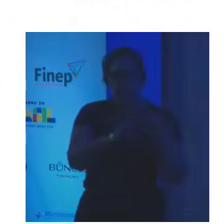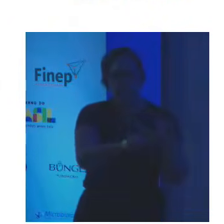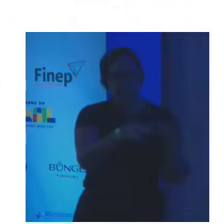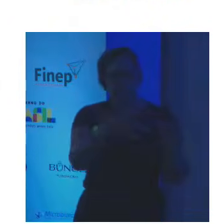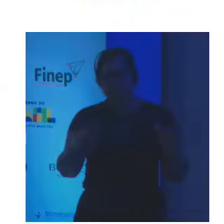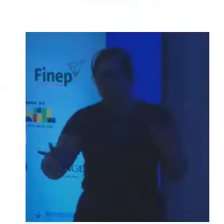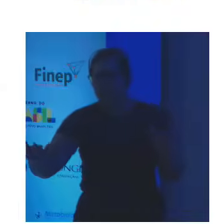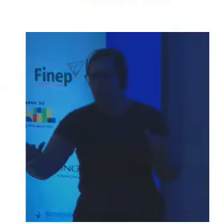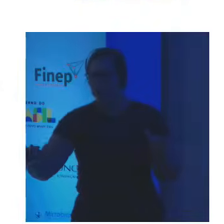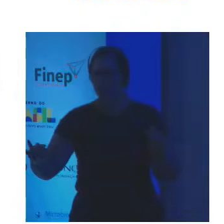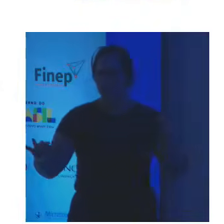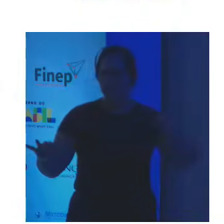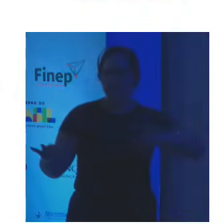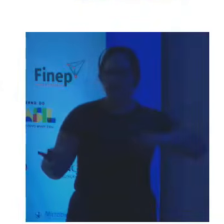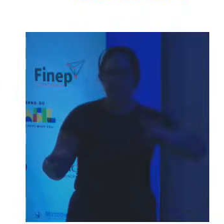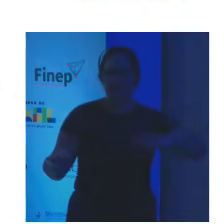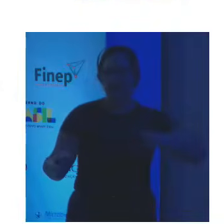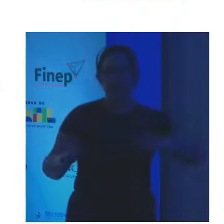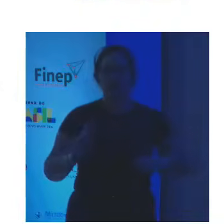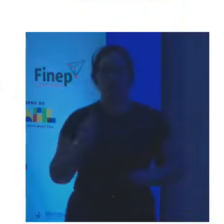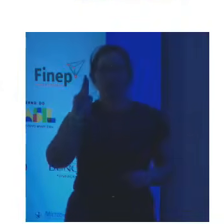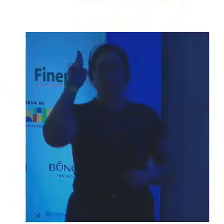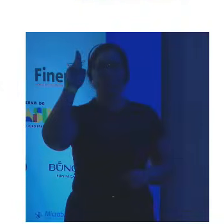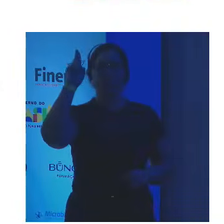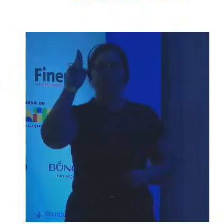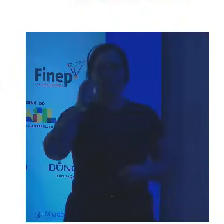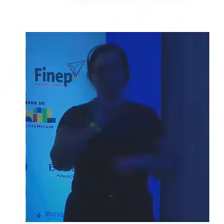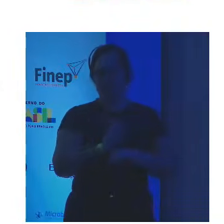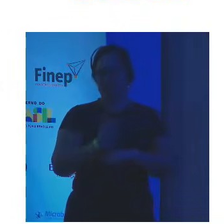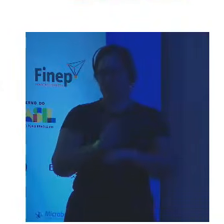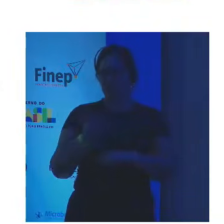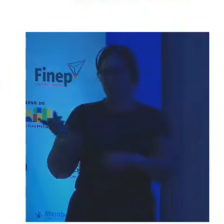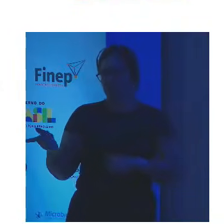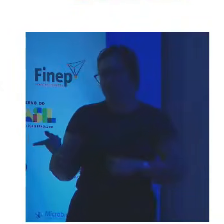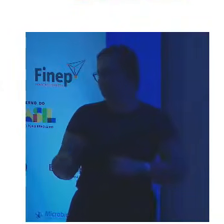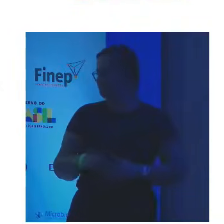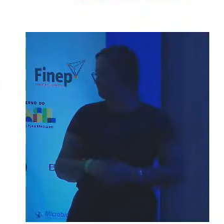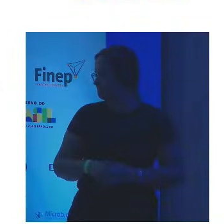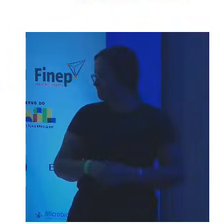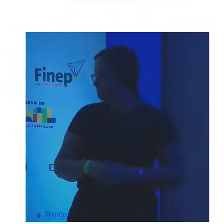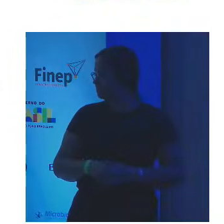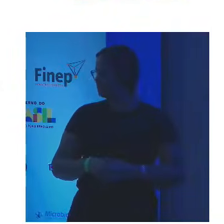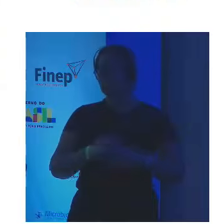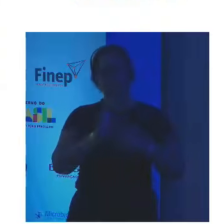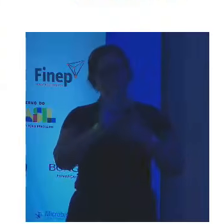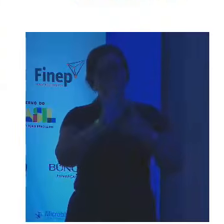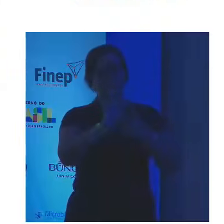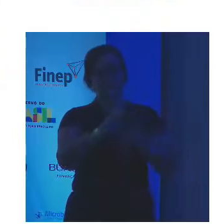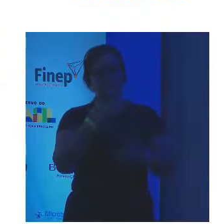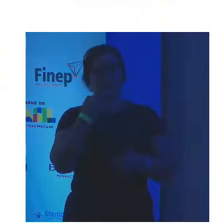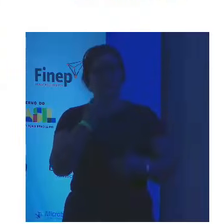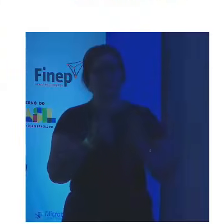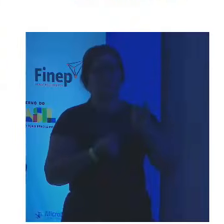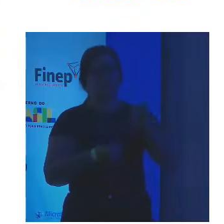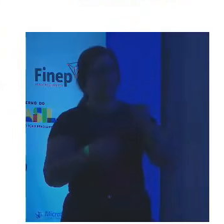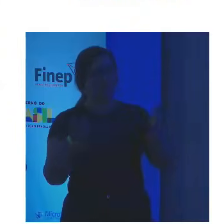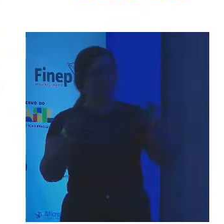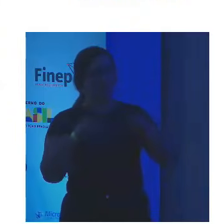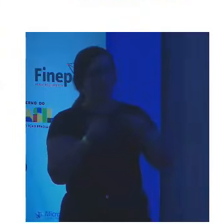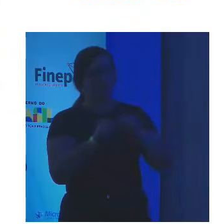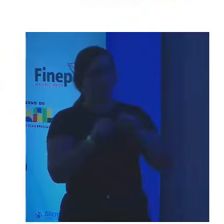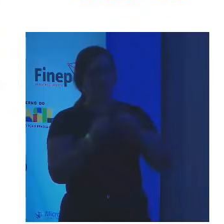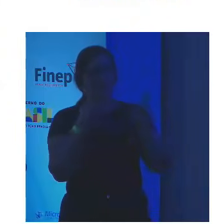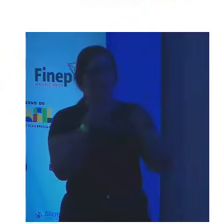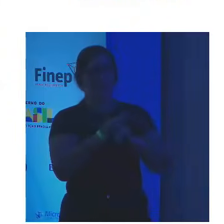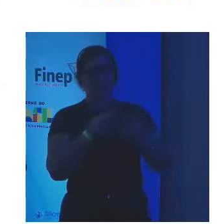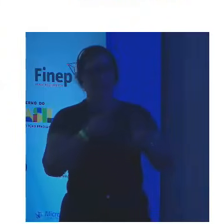Madam and Mr. Head of States, this is burning, so maybe if you could do something, it would be great. And this is not only the Mediterranean Sea, but this is everywhere in the world that you have